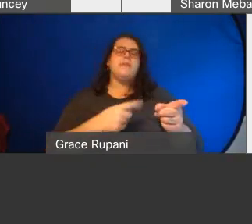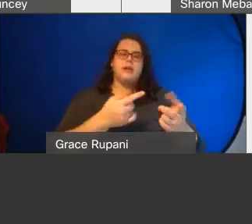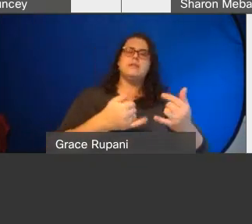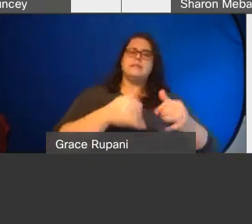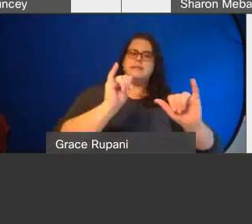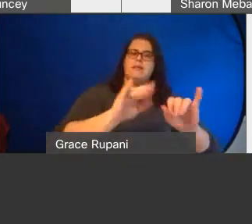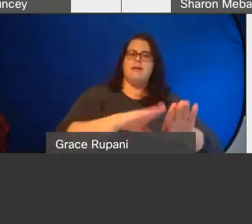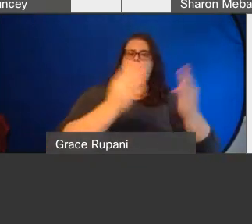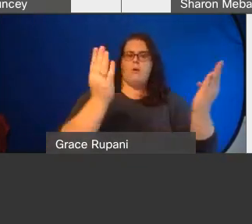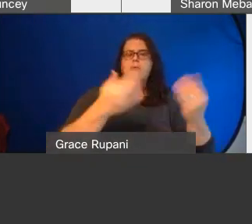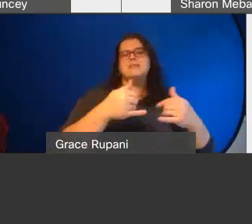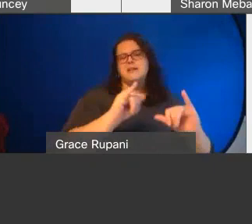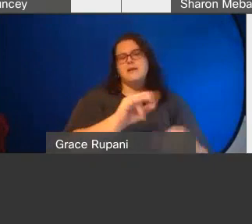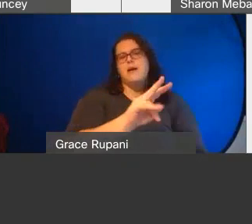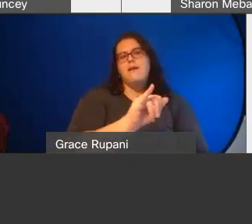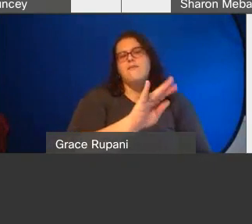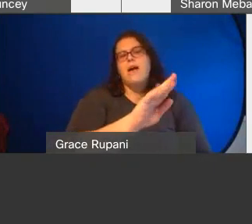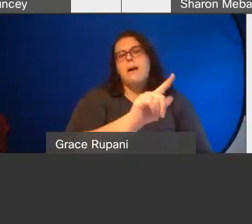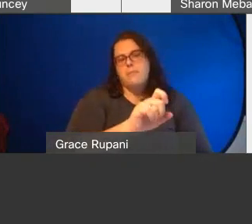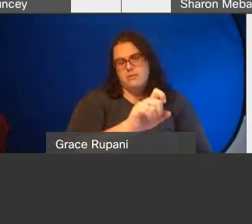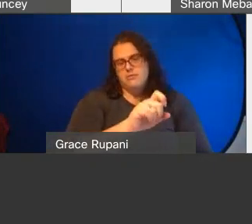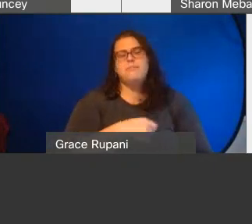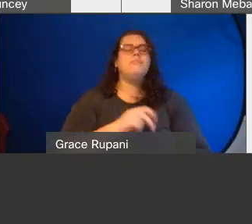who provide day habilitation